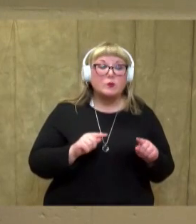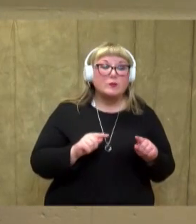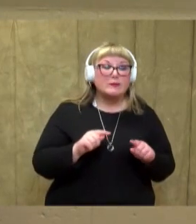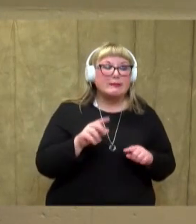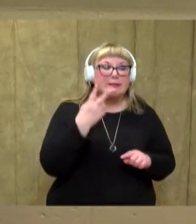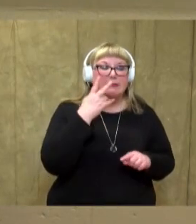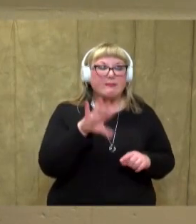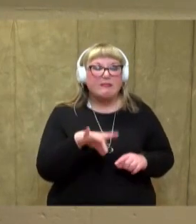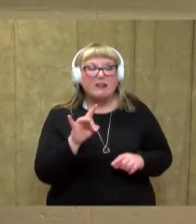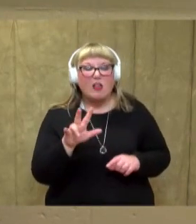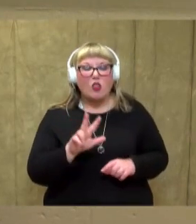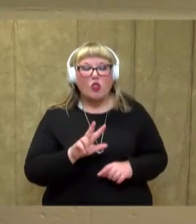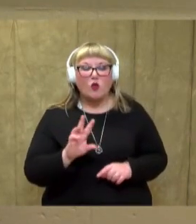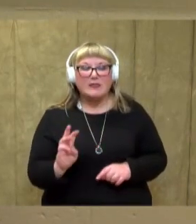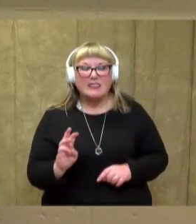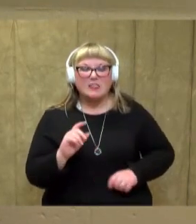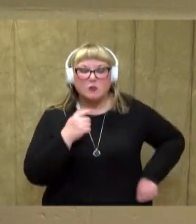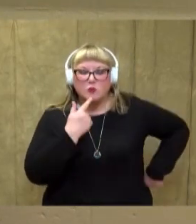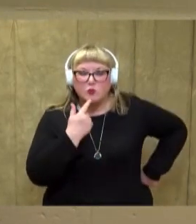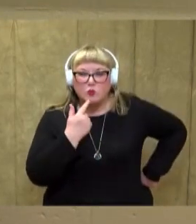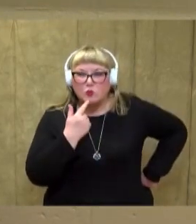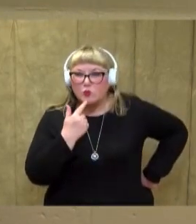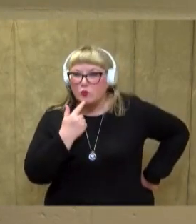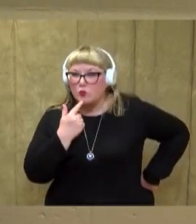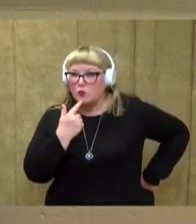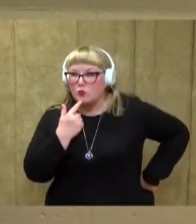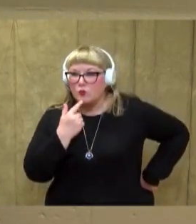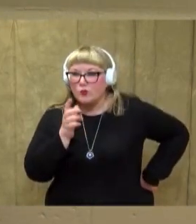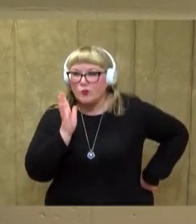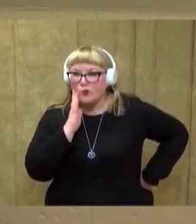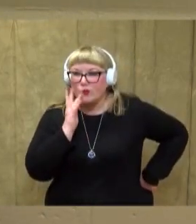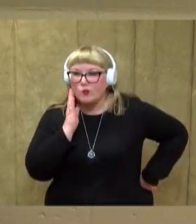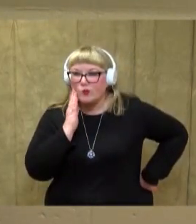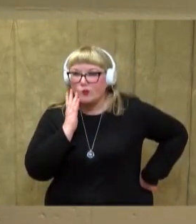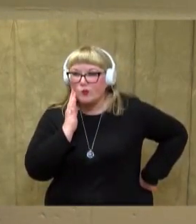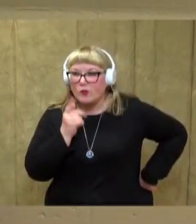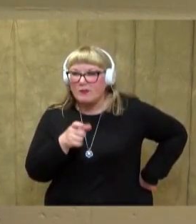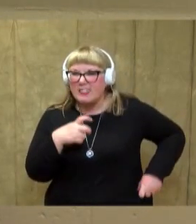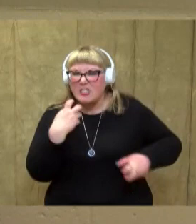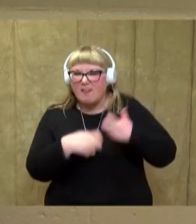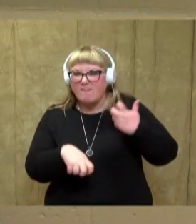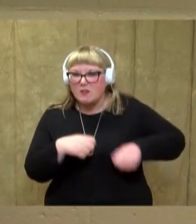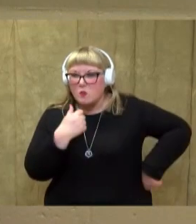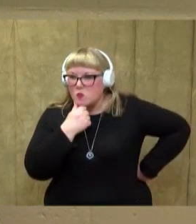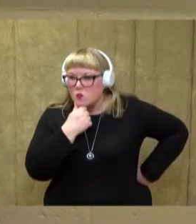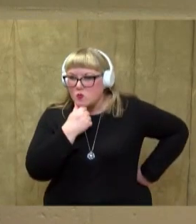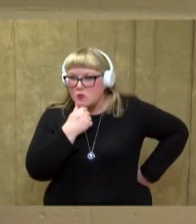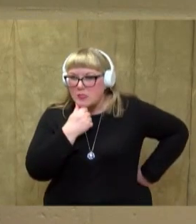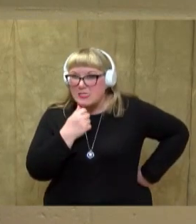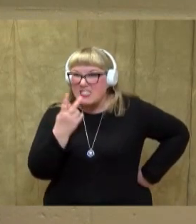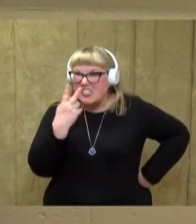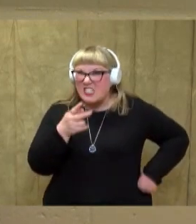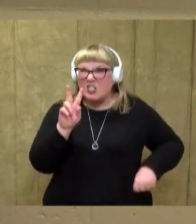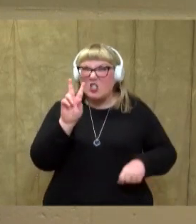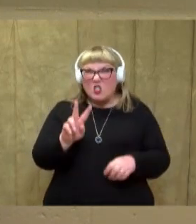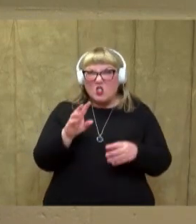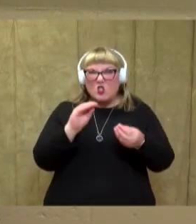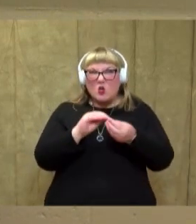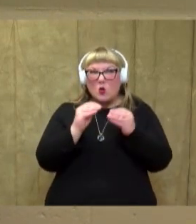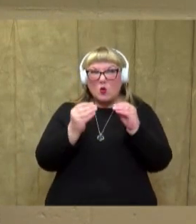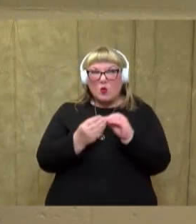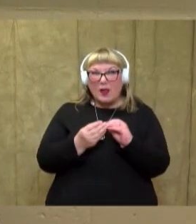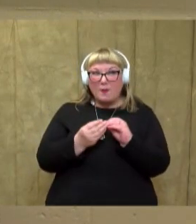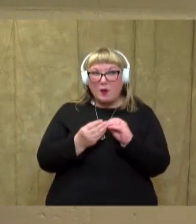See if I can find 36. Now this is going to be tricky because I see two